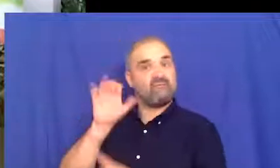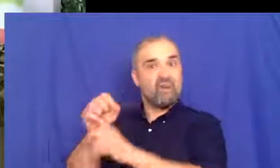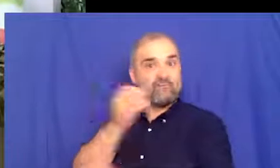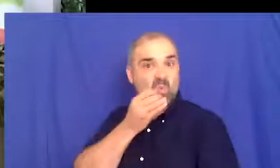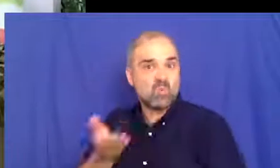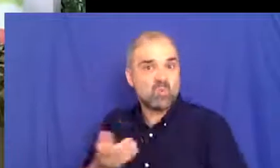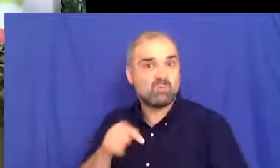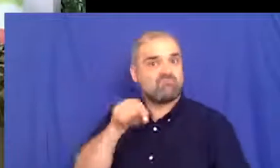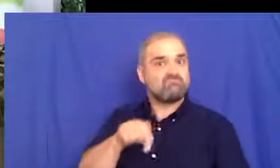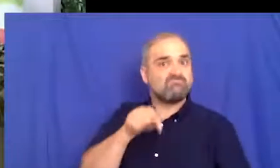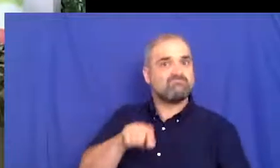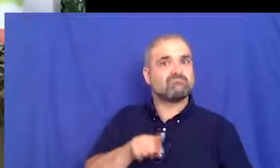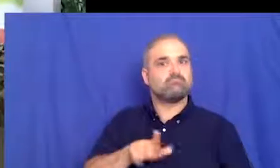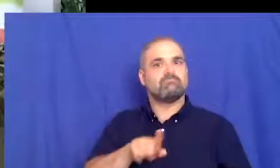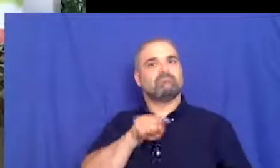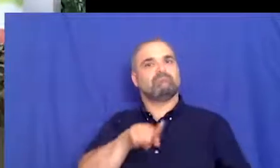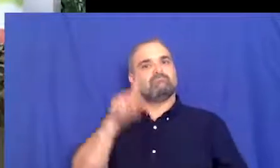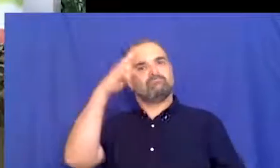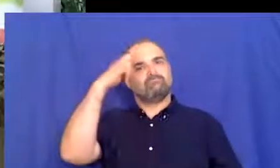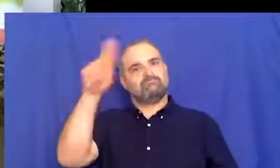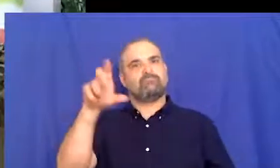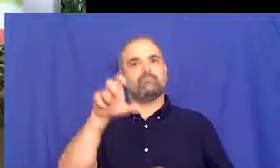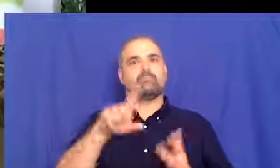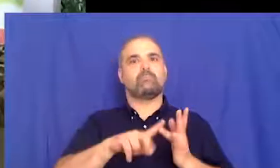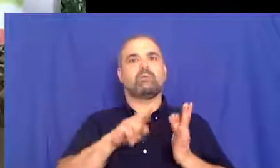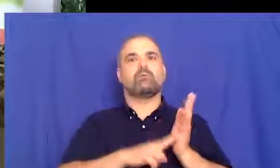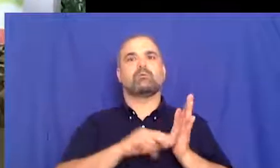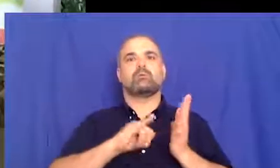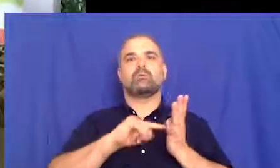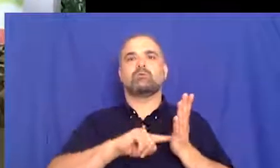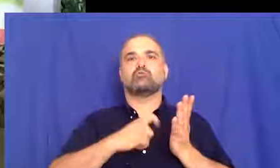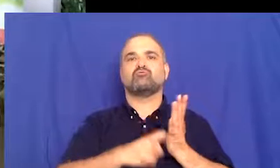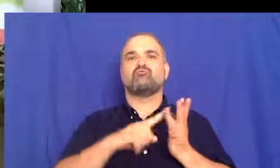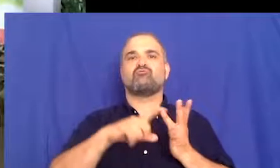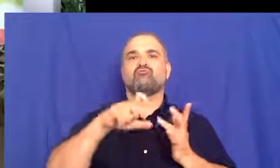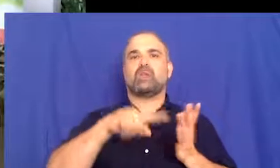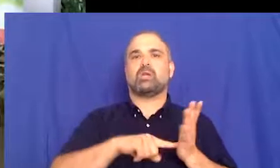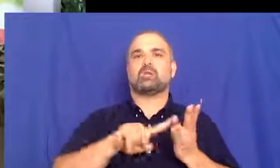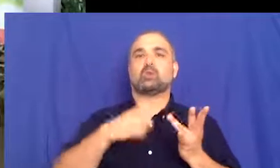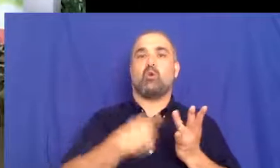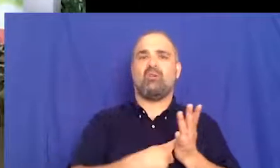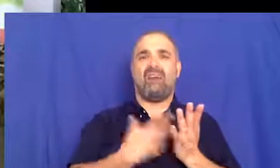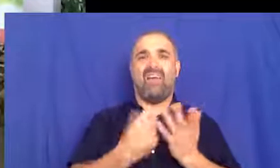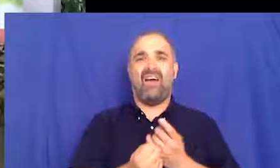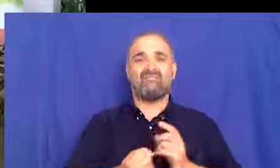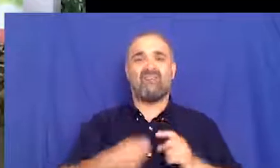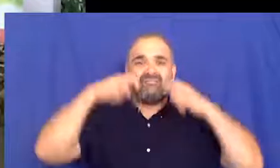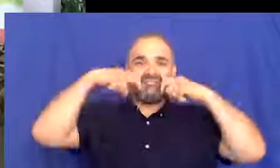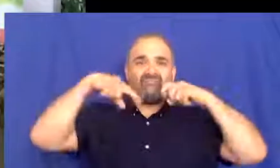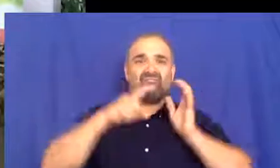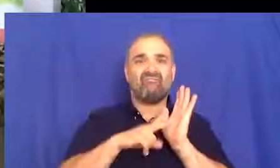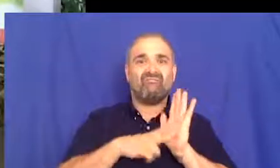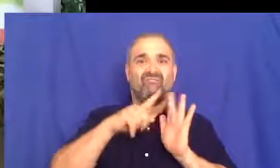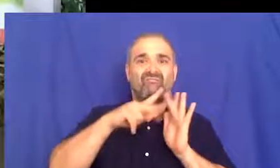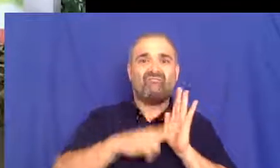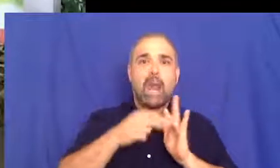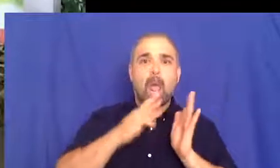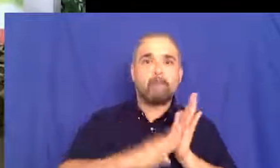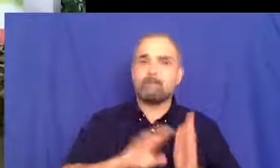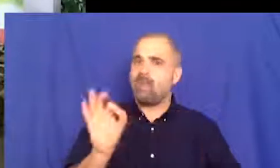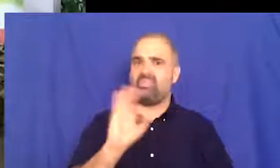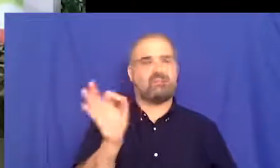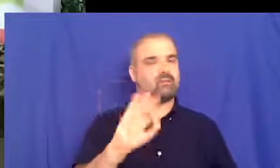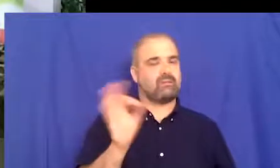food, these snakes are constrictors, so they haven't got any venom in them at all. They are what we call